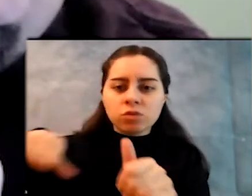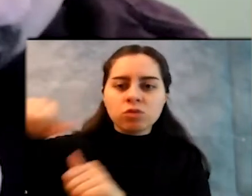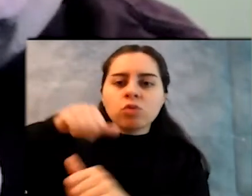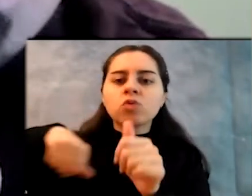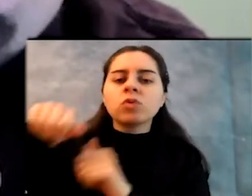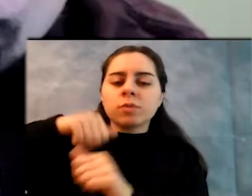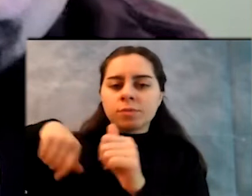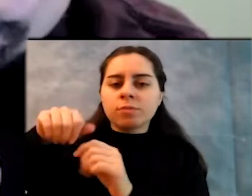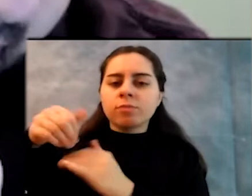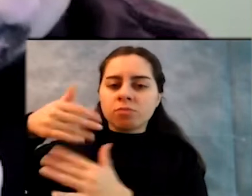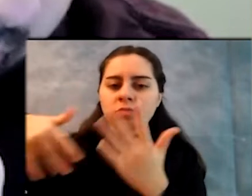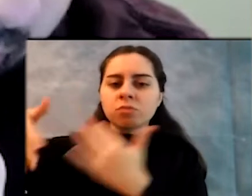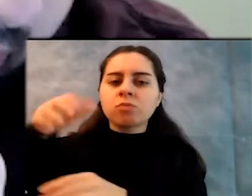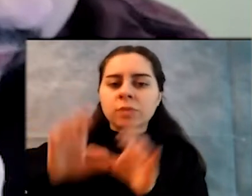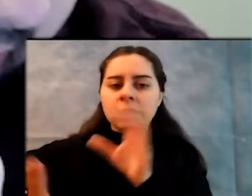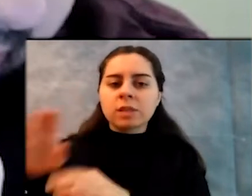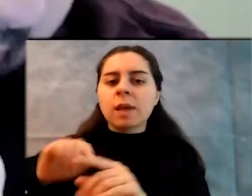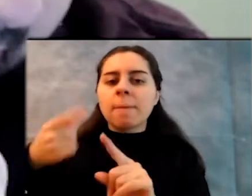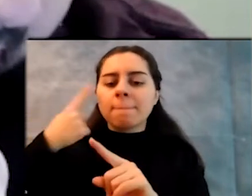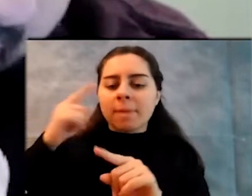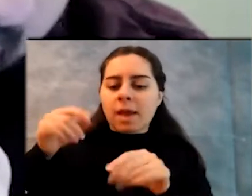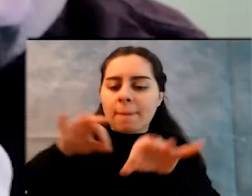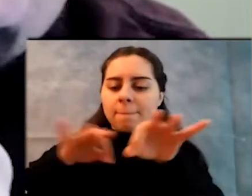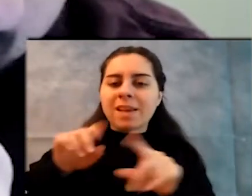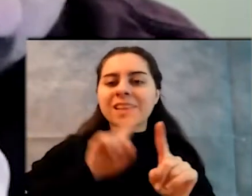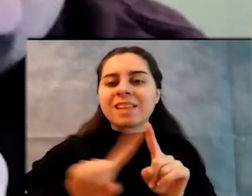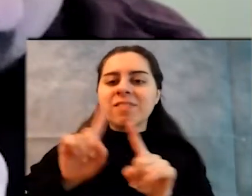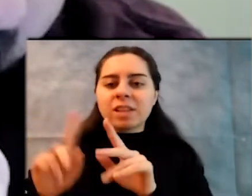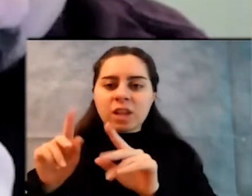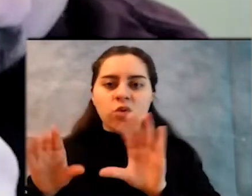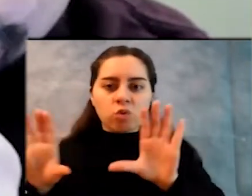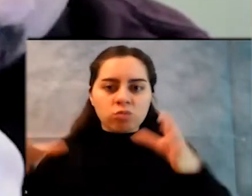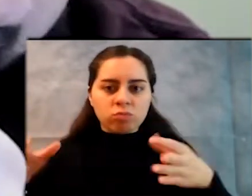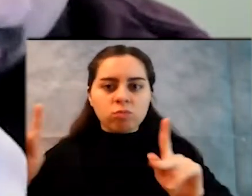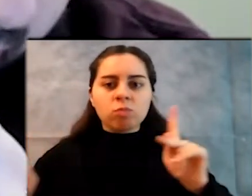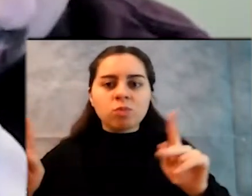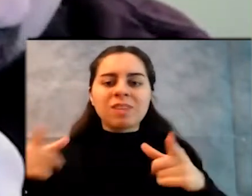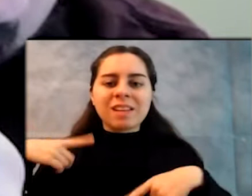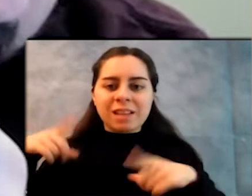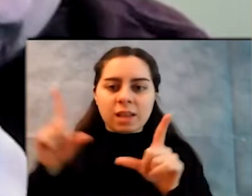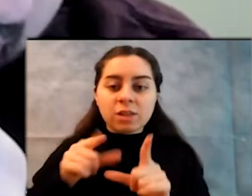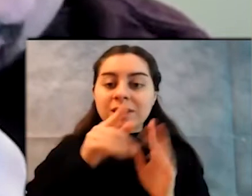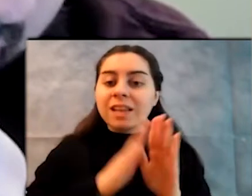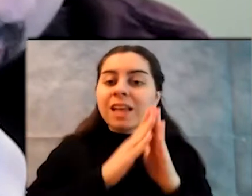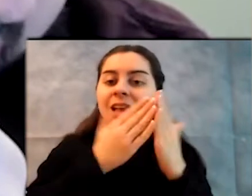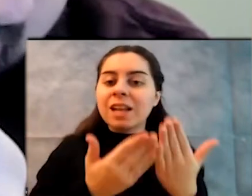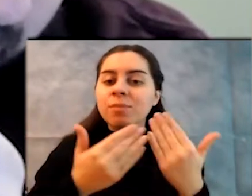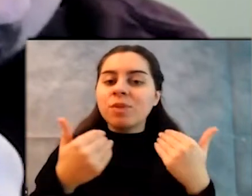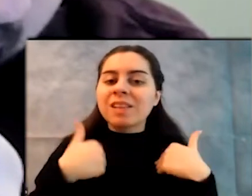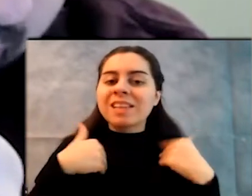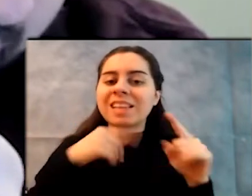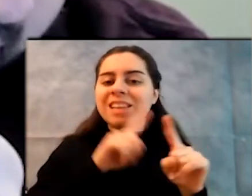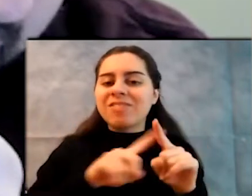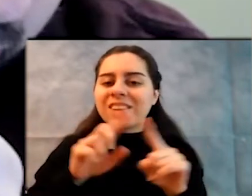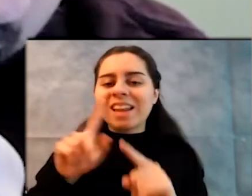and contemporary lives of a diverse range of Latina and Latino populations. The book combines previously published canonical pieces